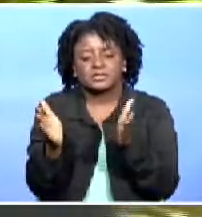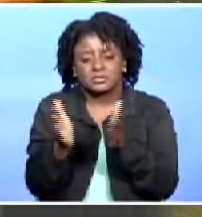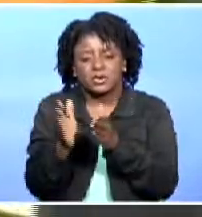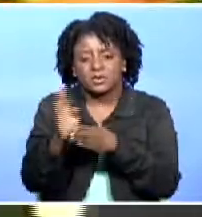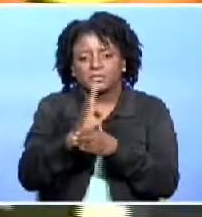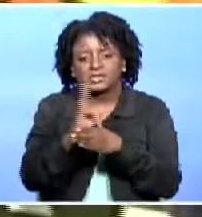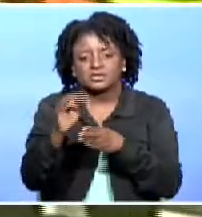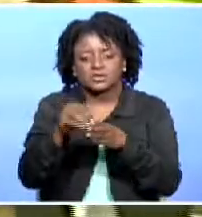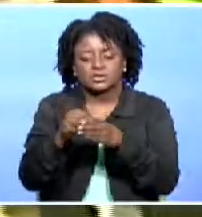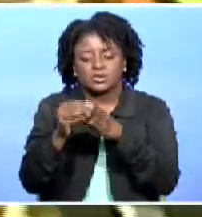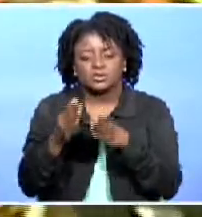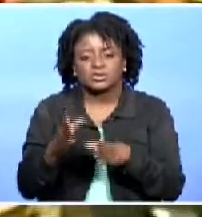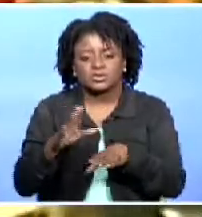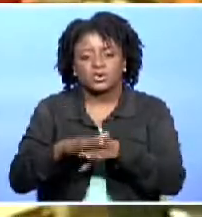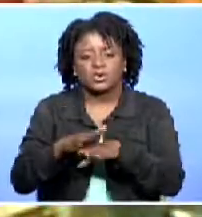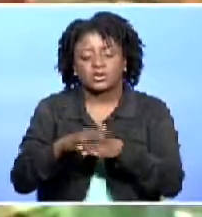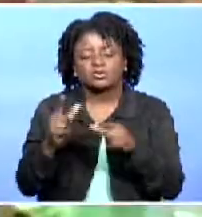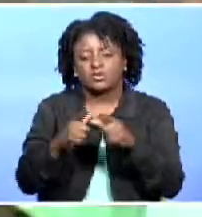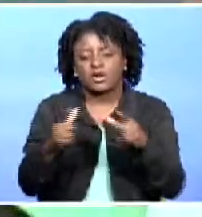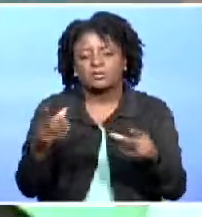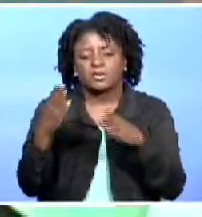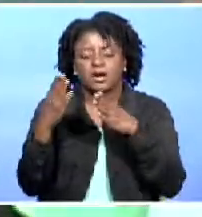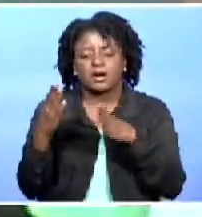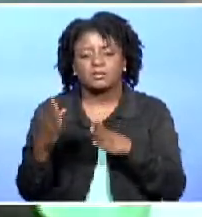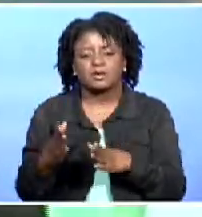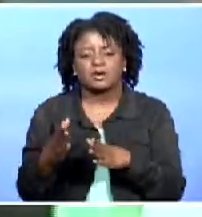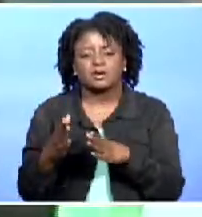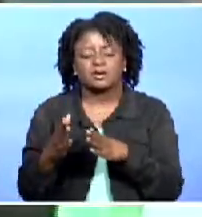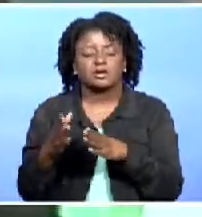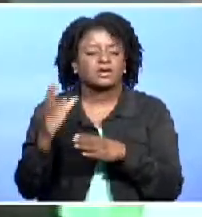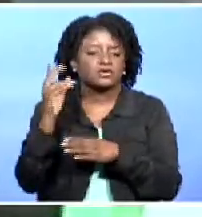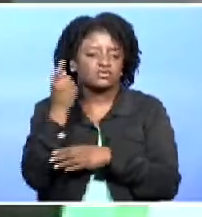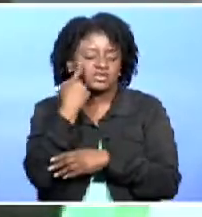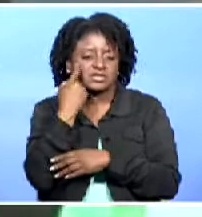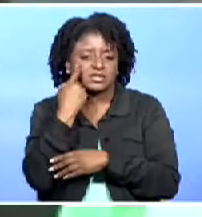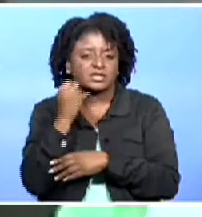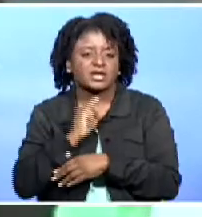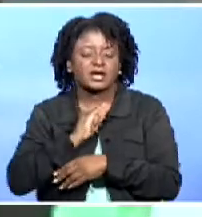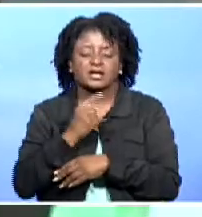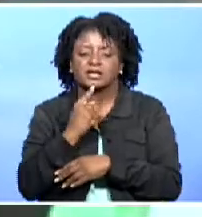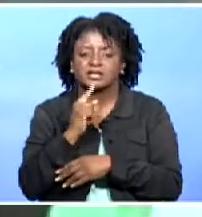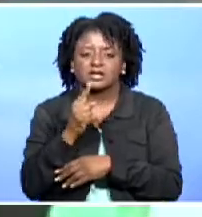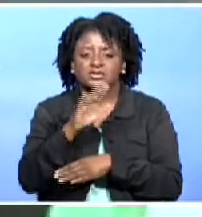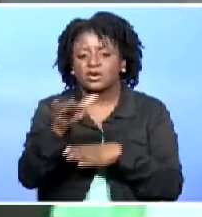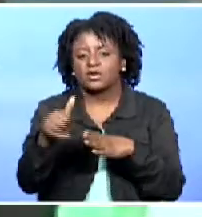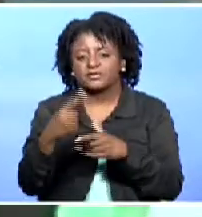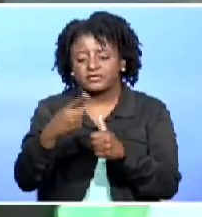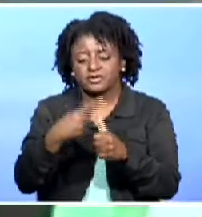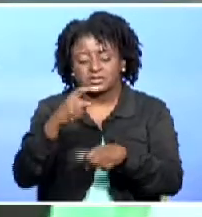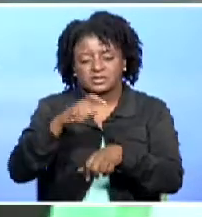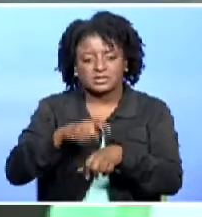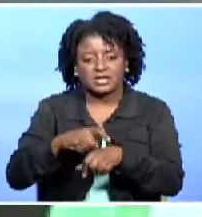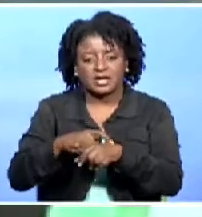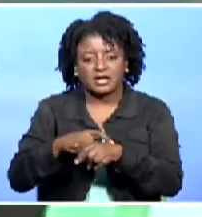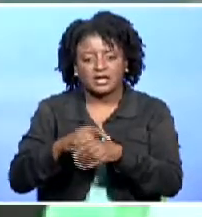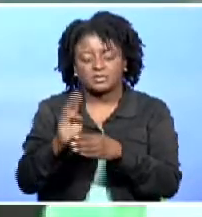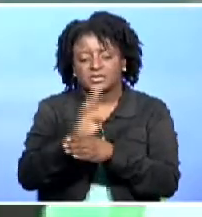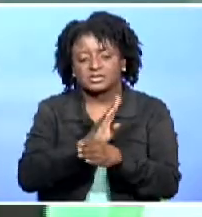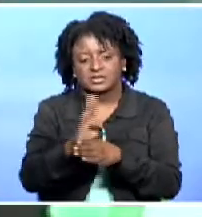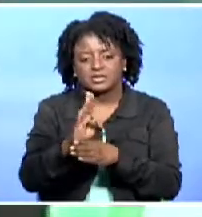recently, I've announced that all first-time businesses will be